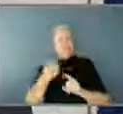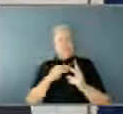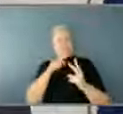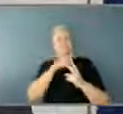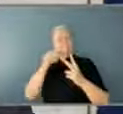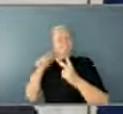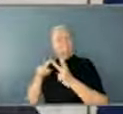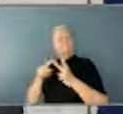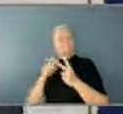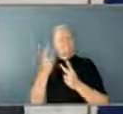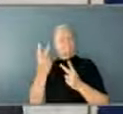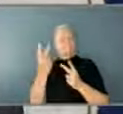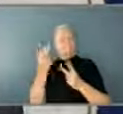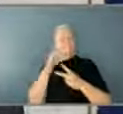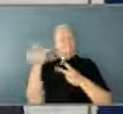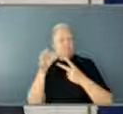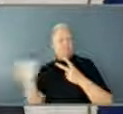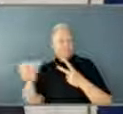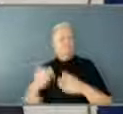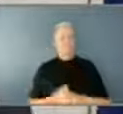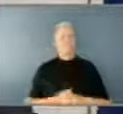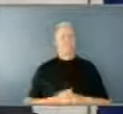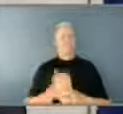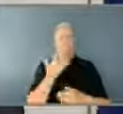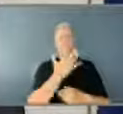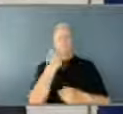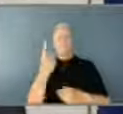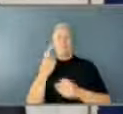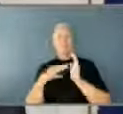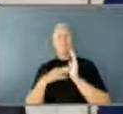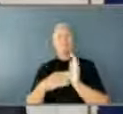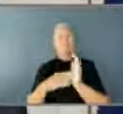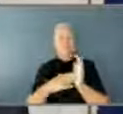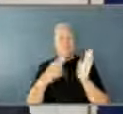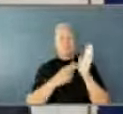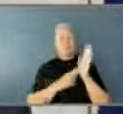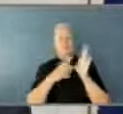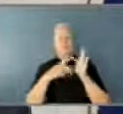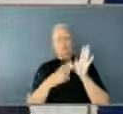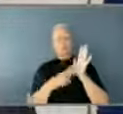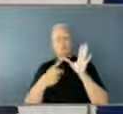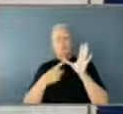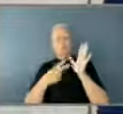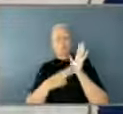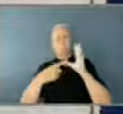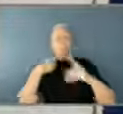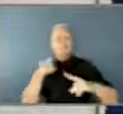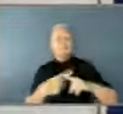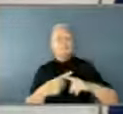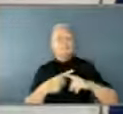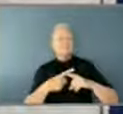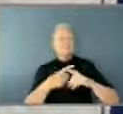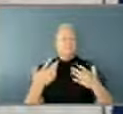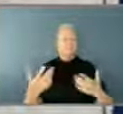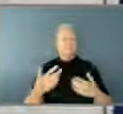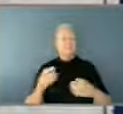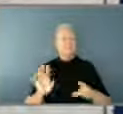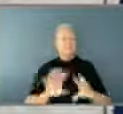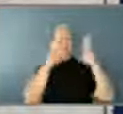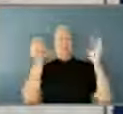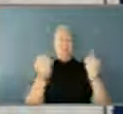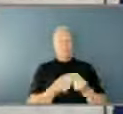the world. 51 million Novavax, again, positive results in recent days. The strategy in terms